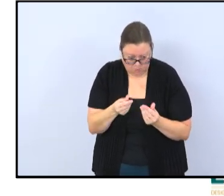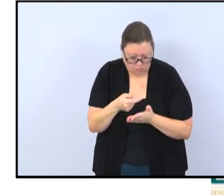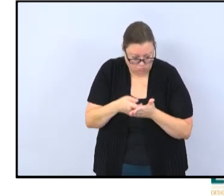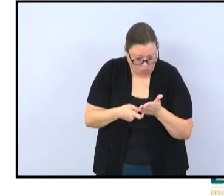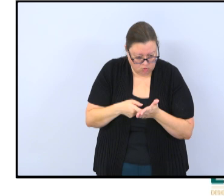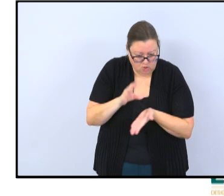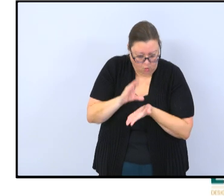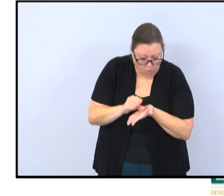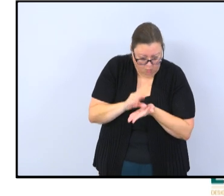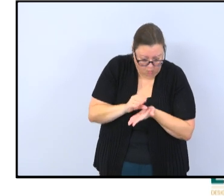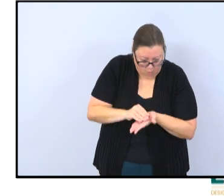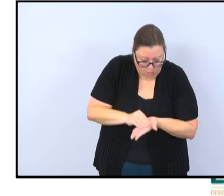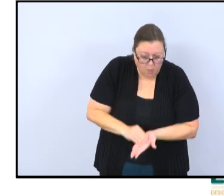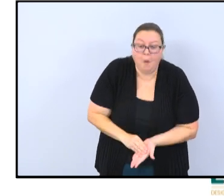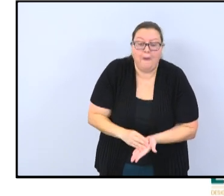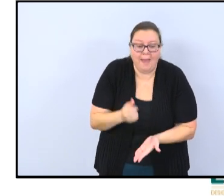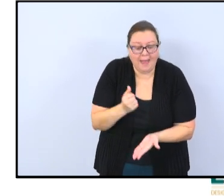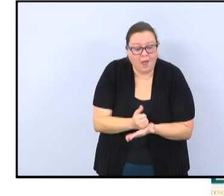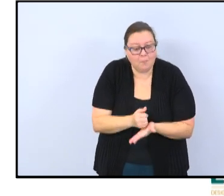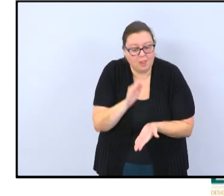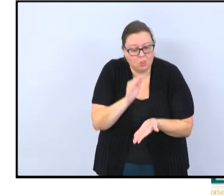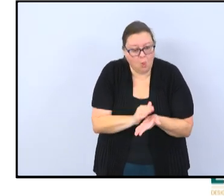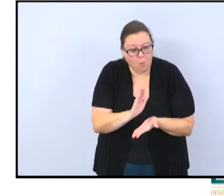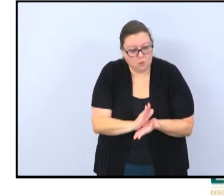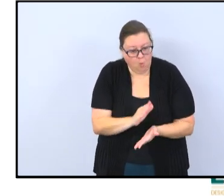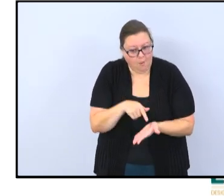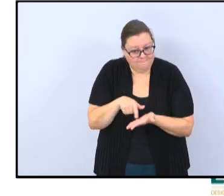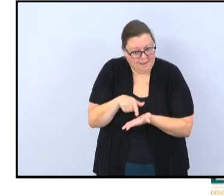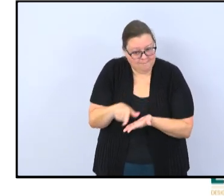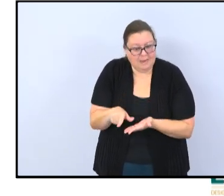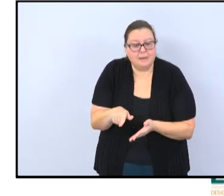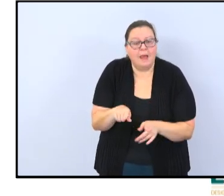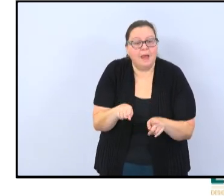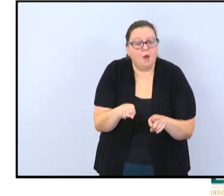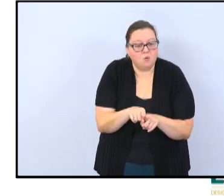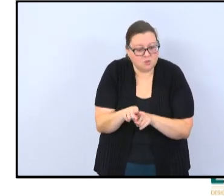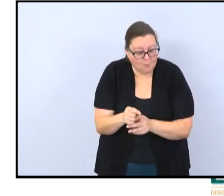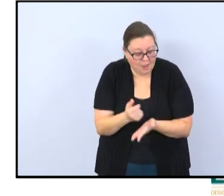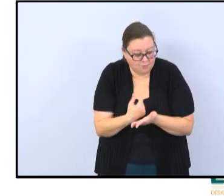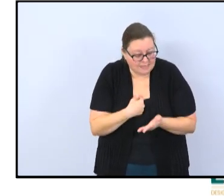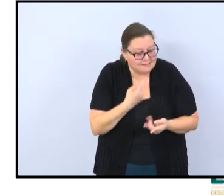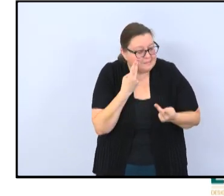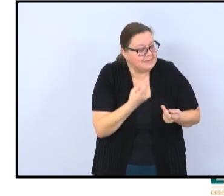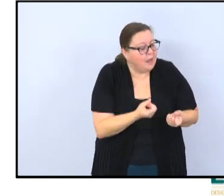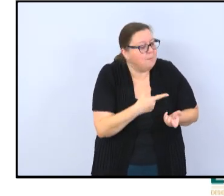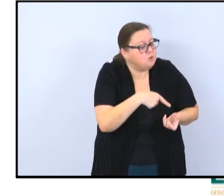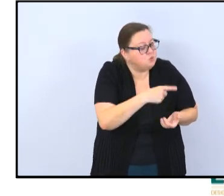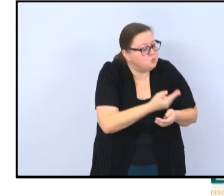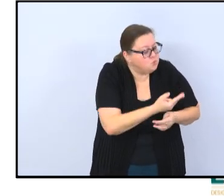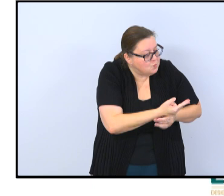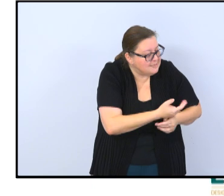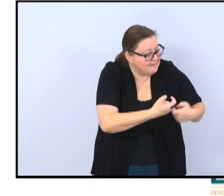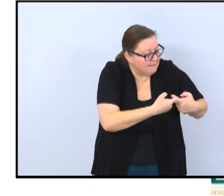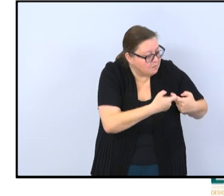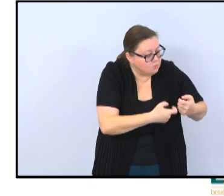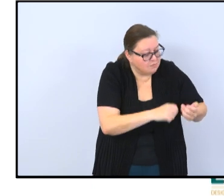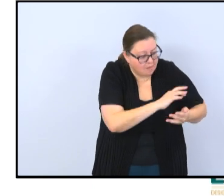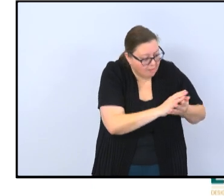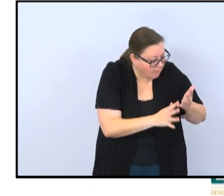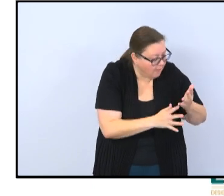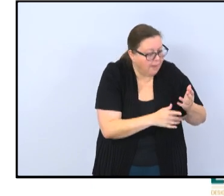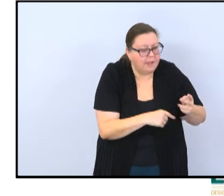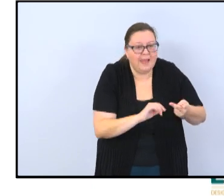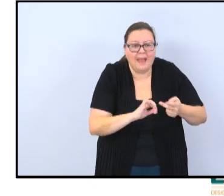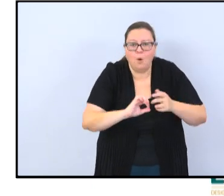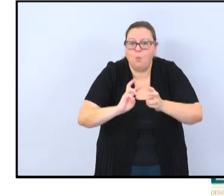lower them are also included in there. Also keeps track of the consumption, including also how the weather affects that as well.